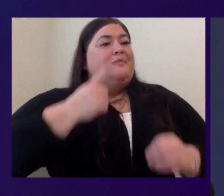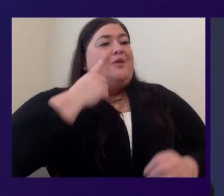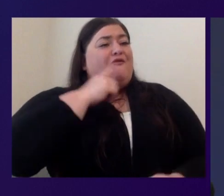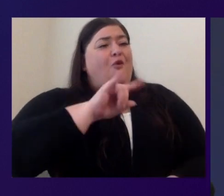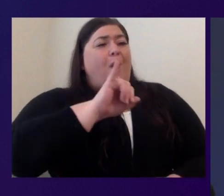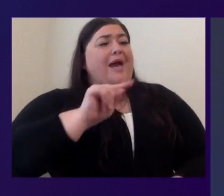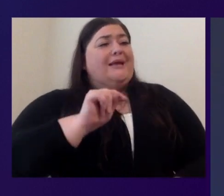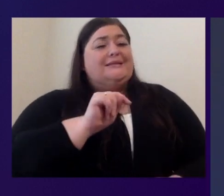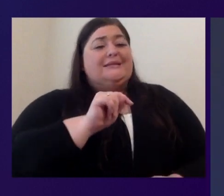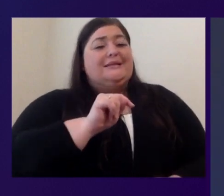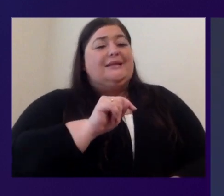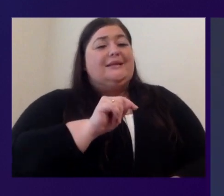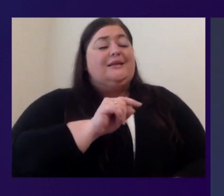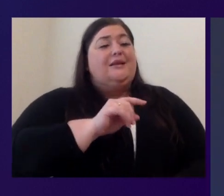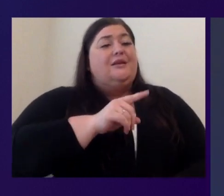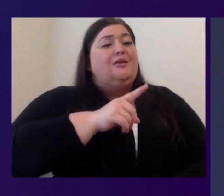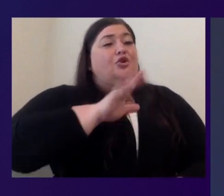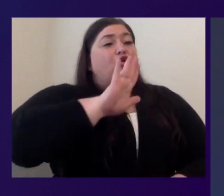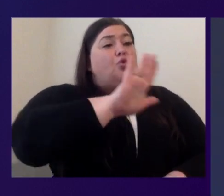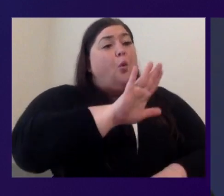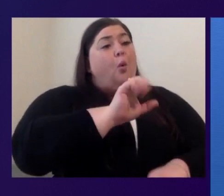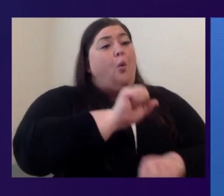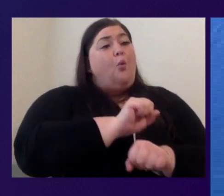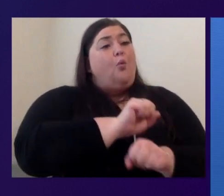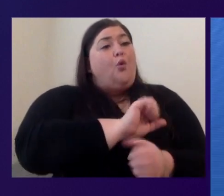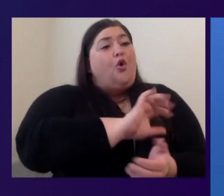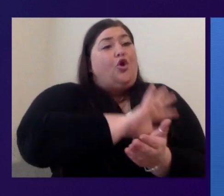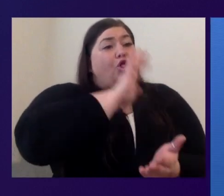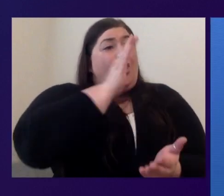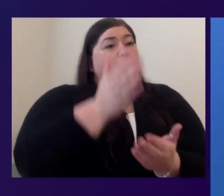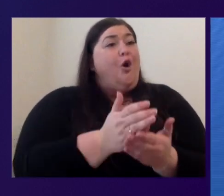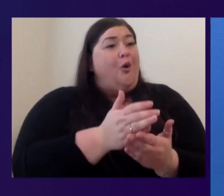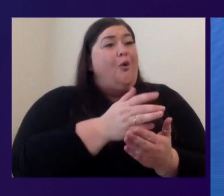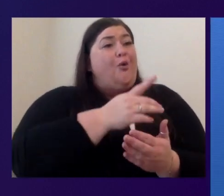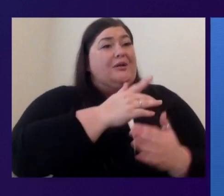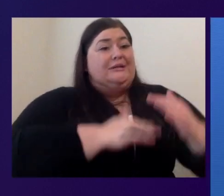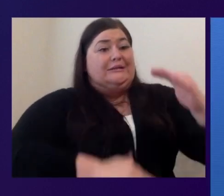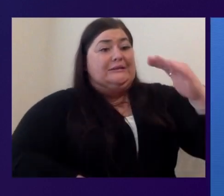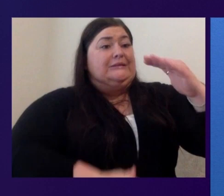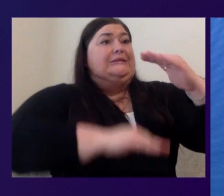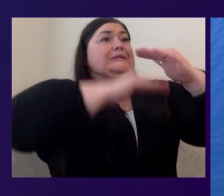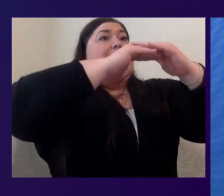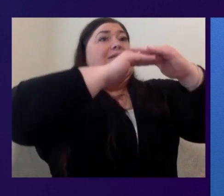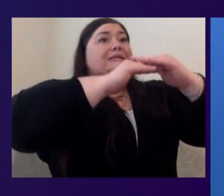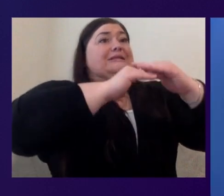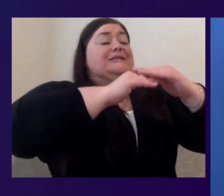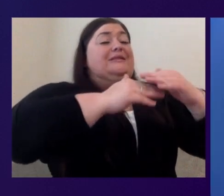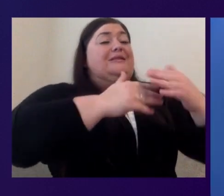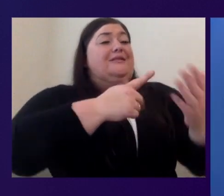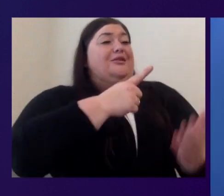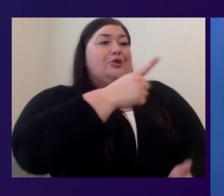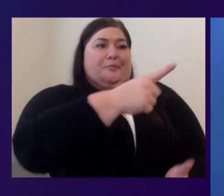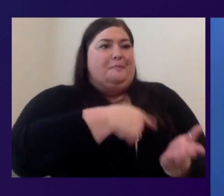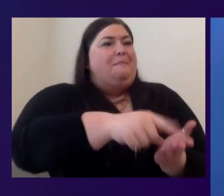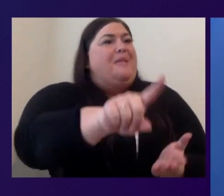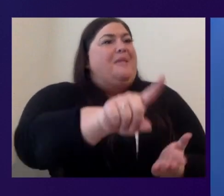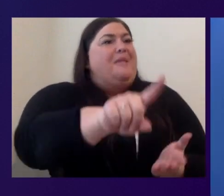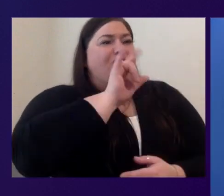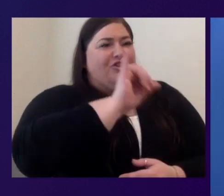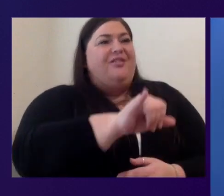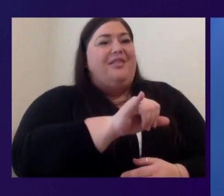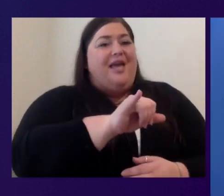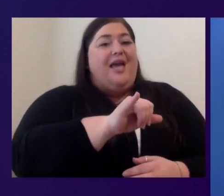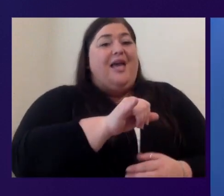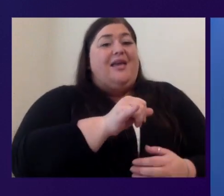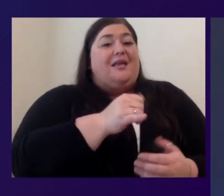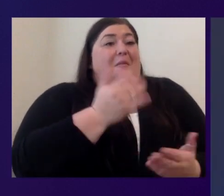your highest amount of workload. You always build to the highest watermark, right? And that's It could be one time a year, right? When yeah, you're, and that's okay. Oh, it has been